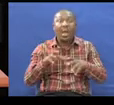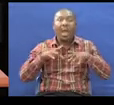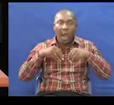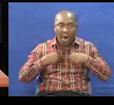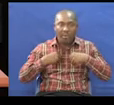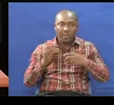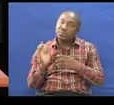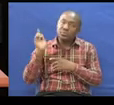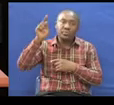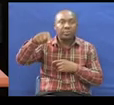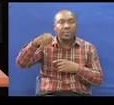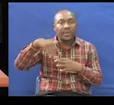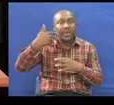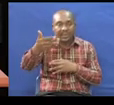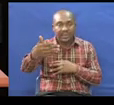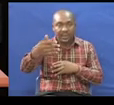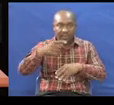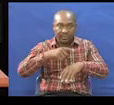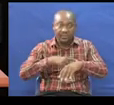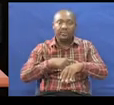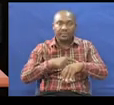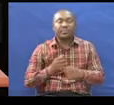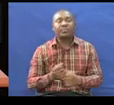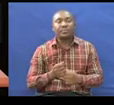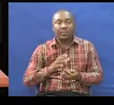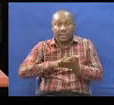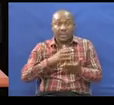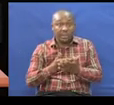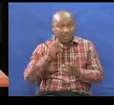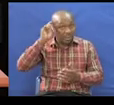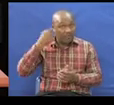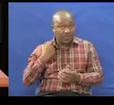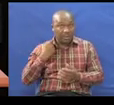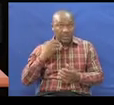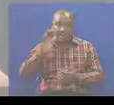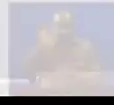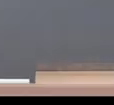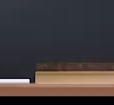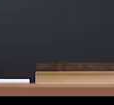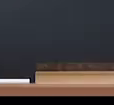you next time. My name is Madam Jennifer Kaislege. Goodbye.